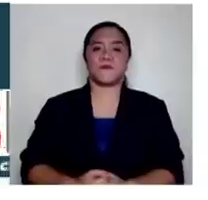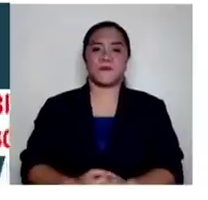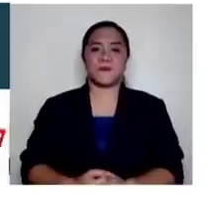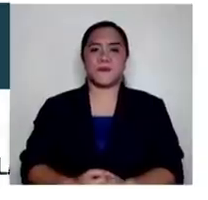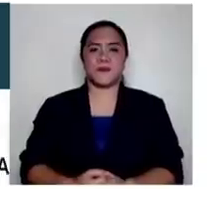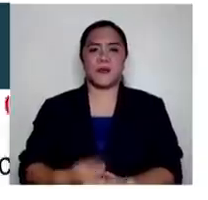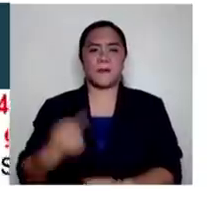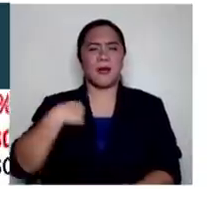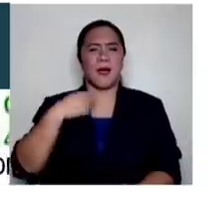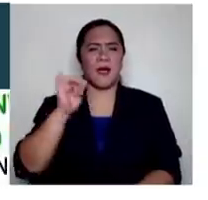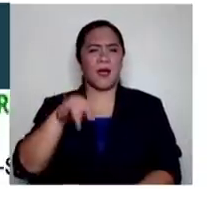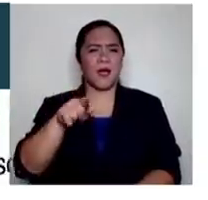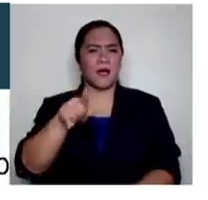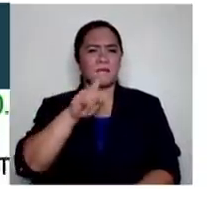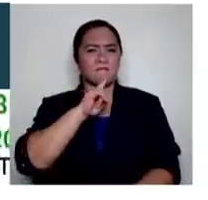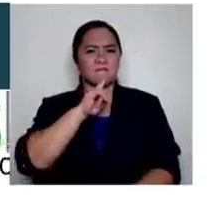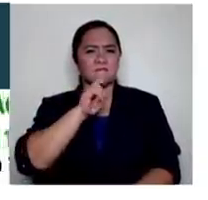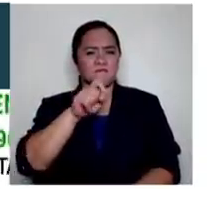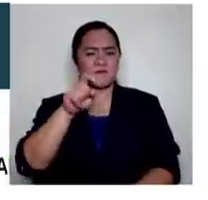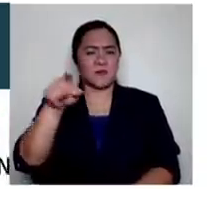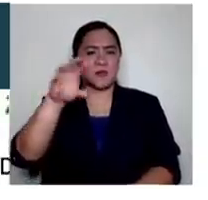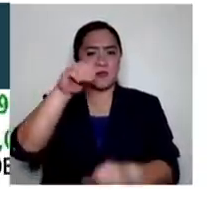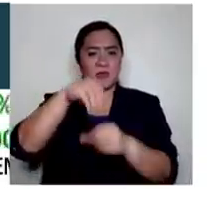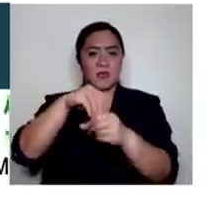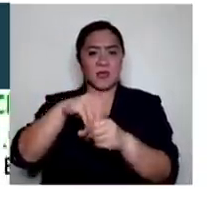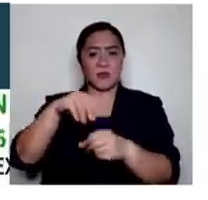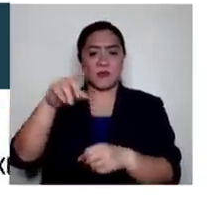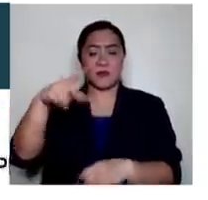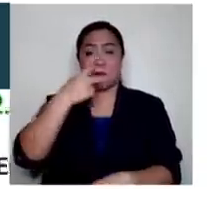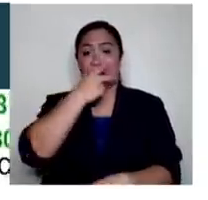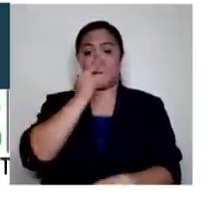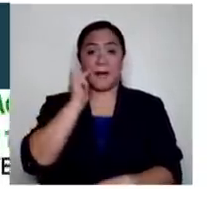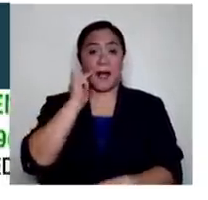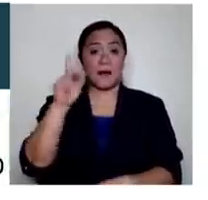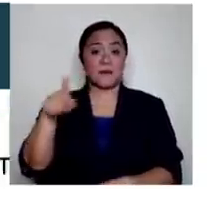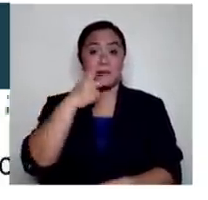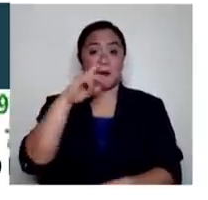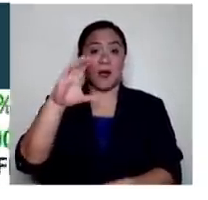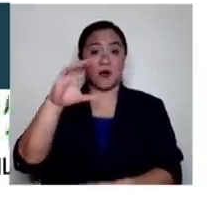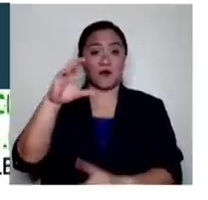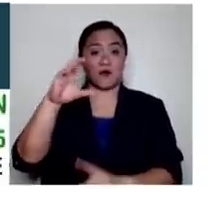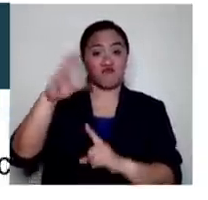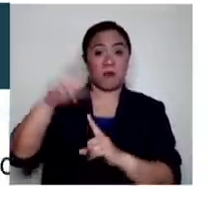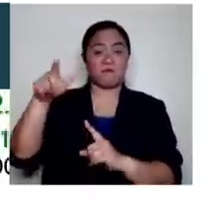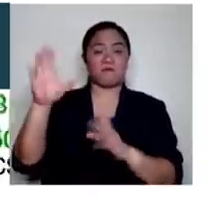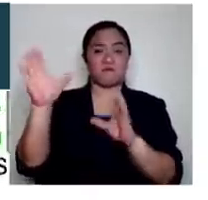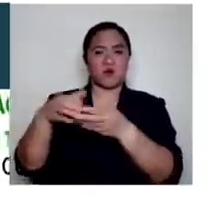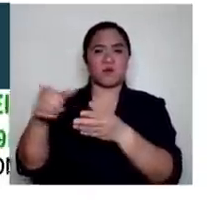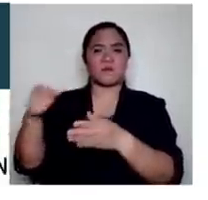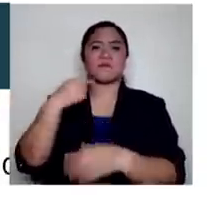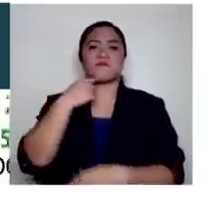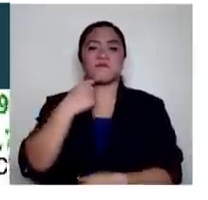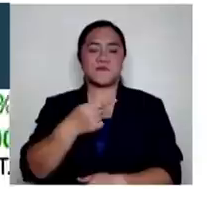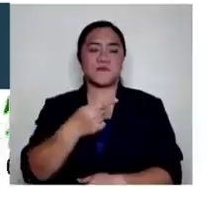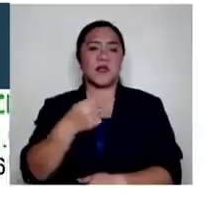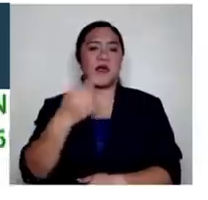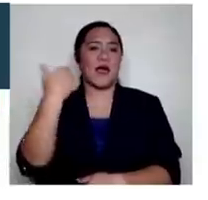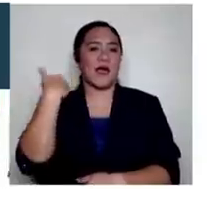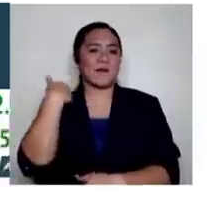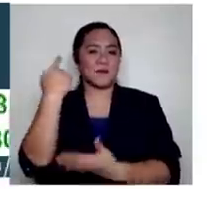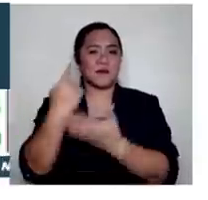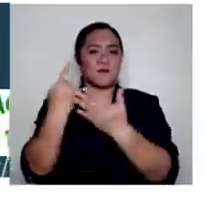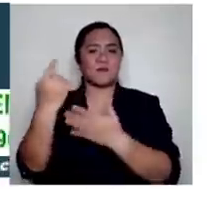I was able to talk to one of the insiders in the Pacquiao camp, and the source tells me that this was basically to